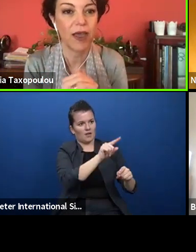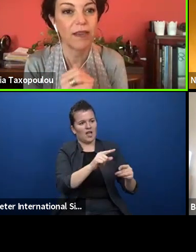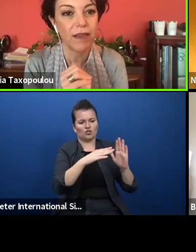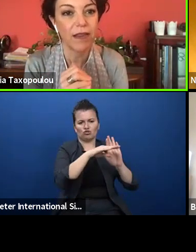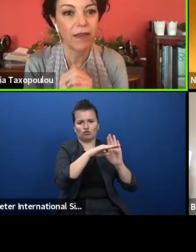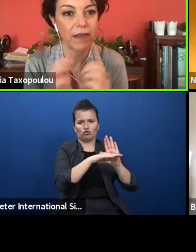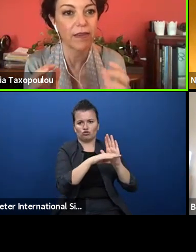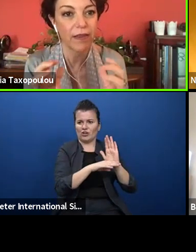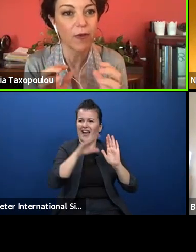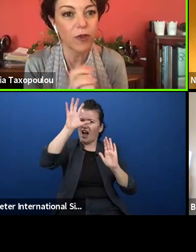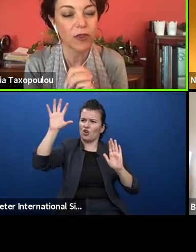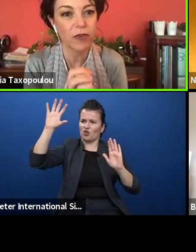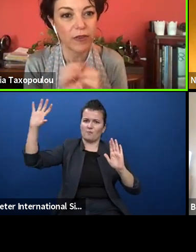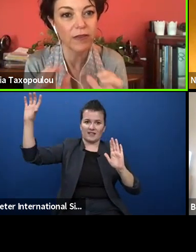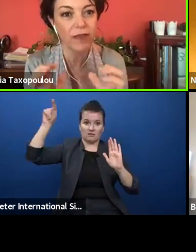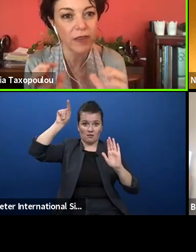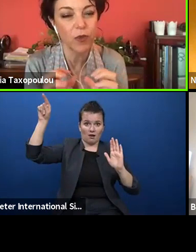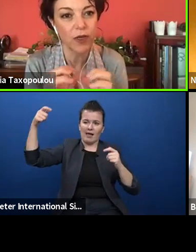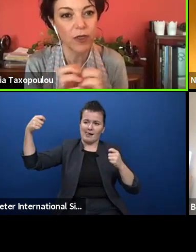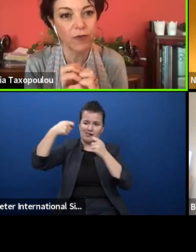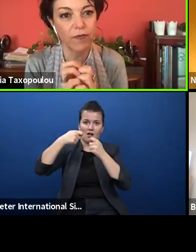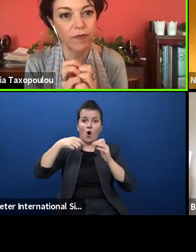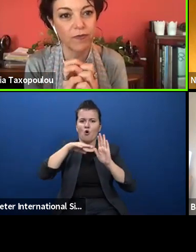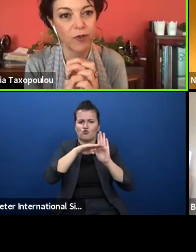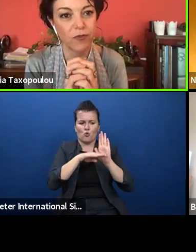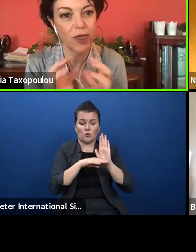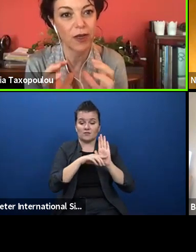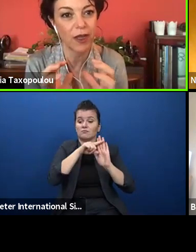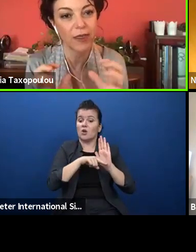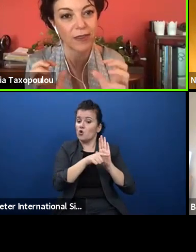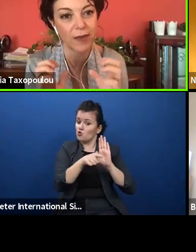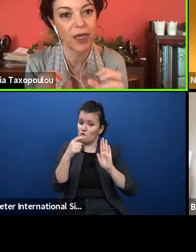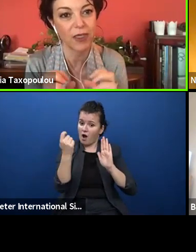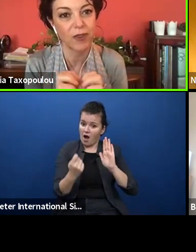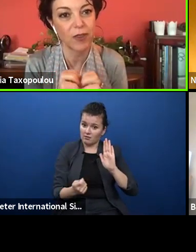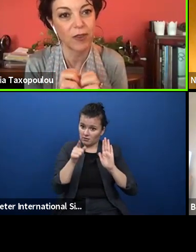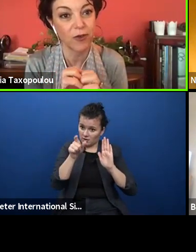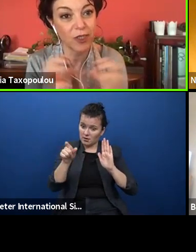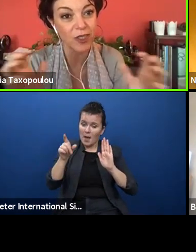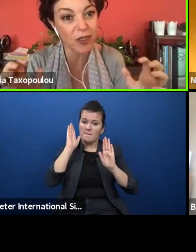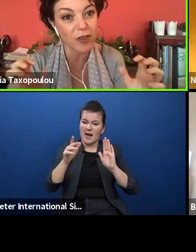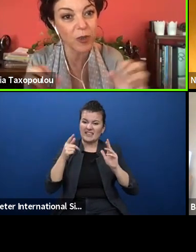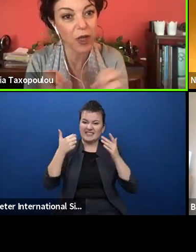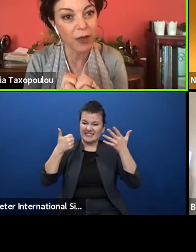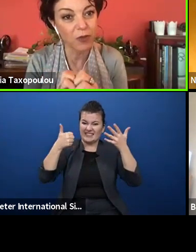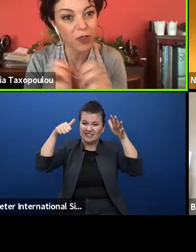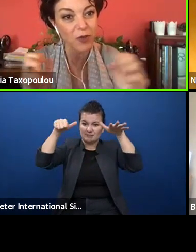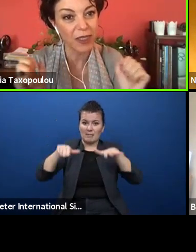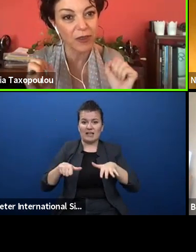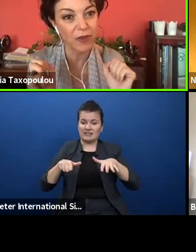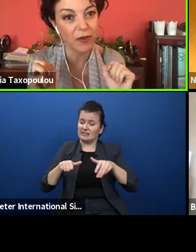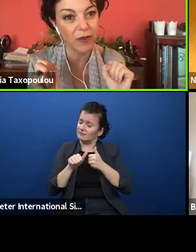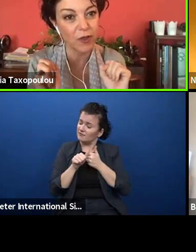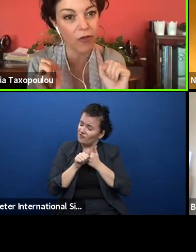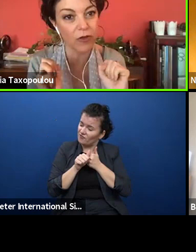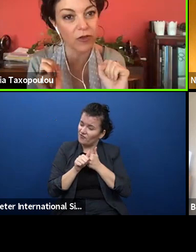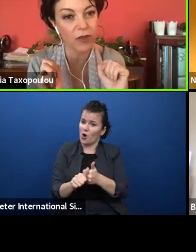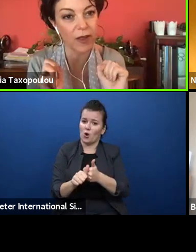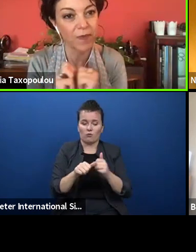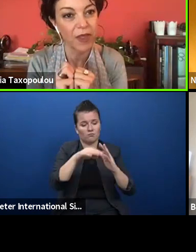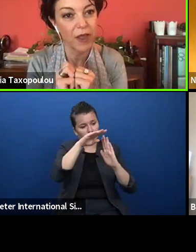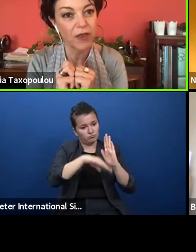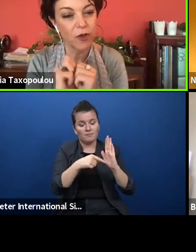6 months. And that was this is where you realized, I'm guessing, that the resistance perhaps was greater than you